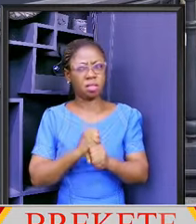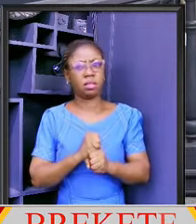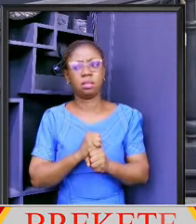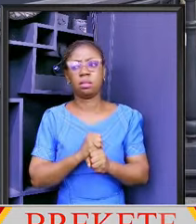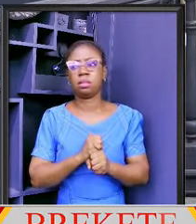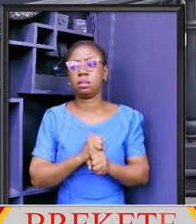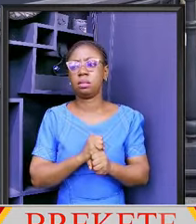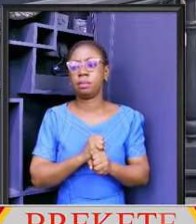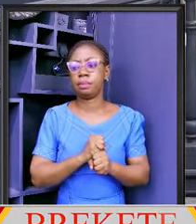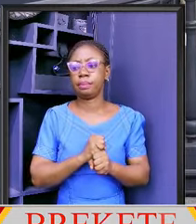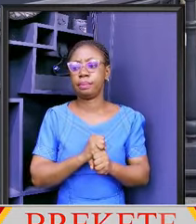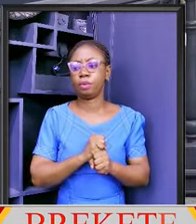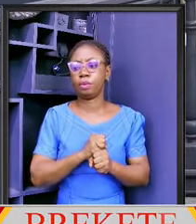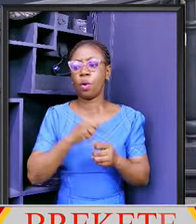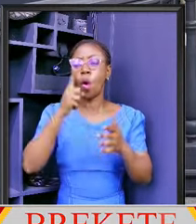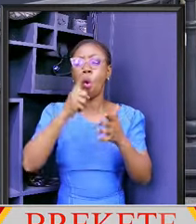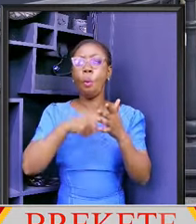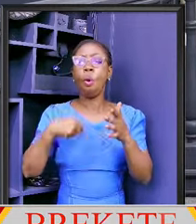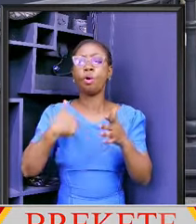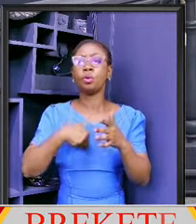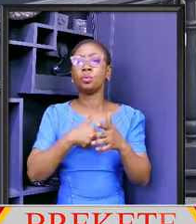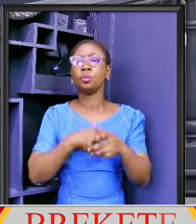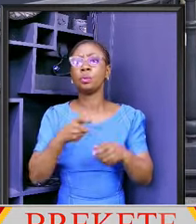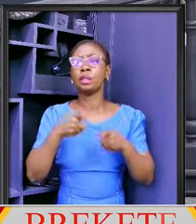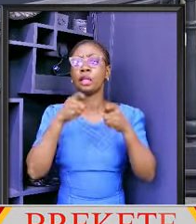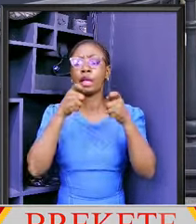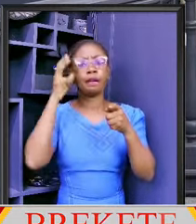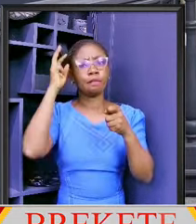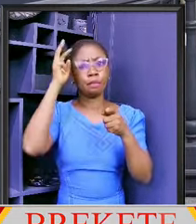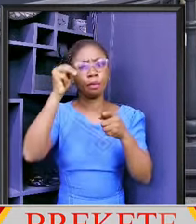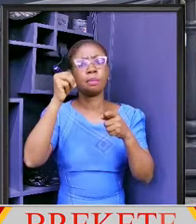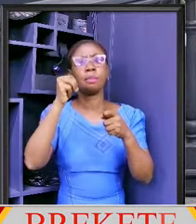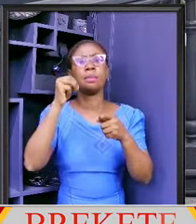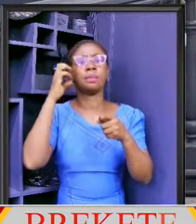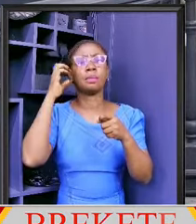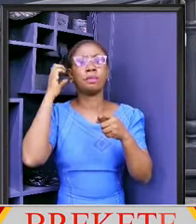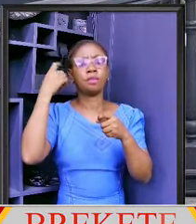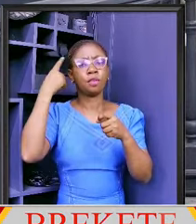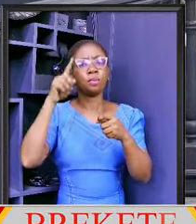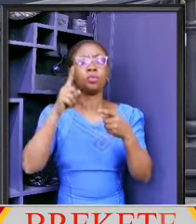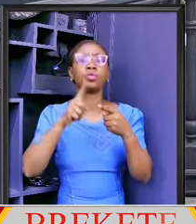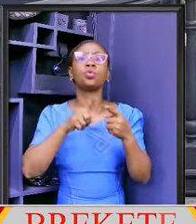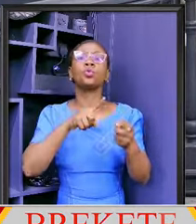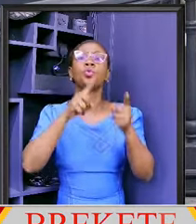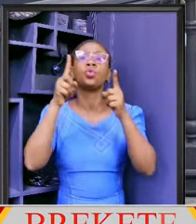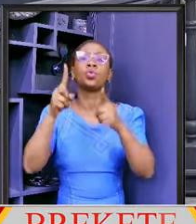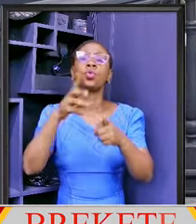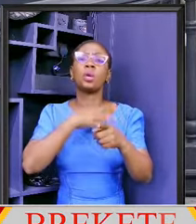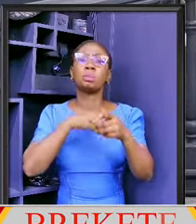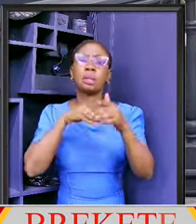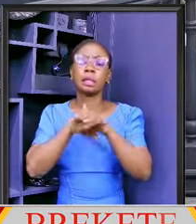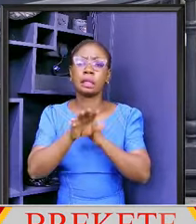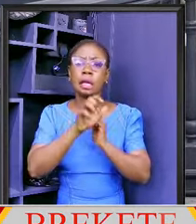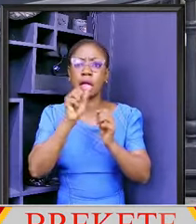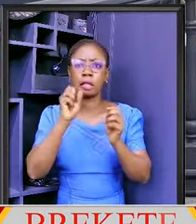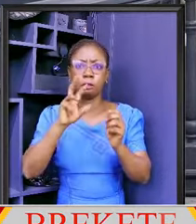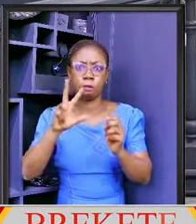in. What we gave him, but it's later for him to go, for me to enter as the third